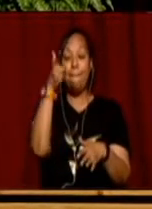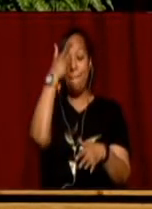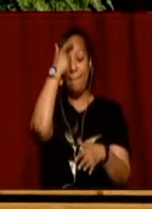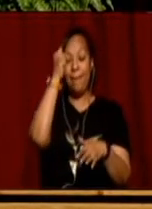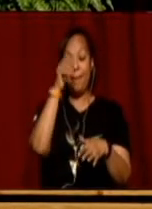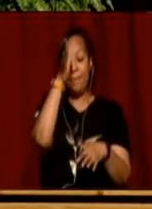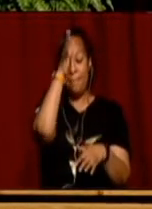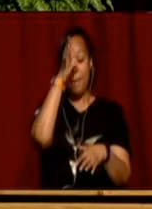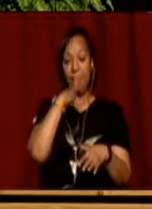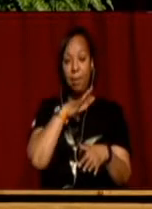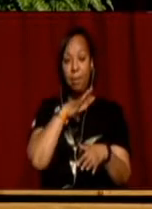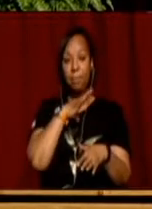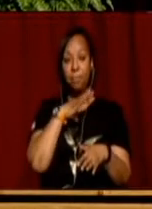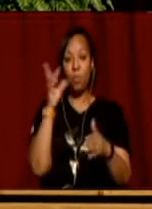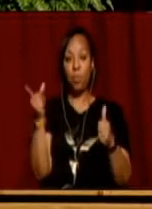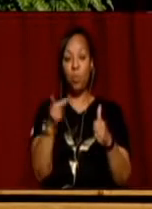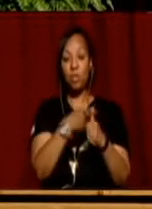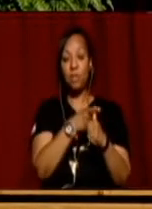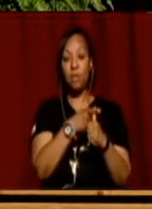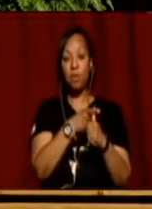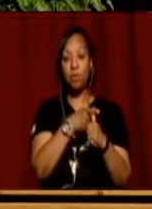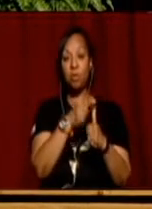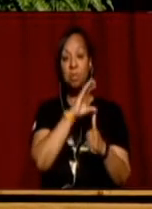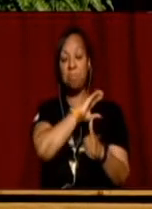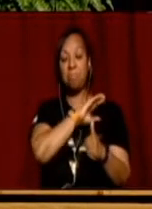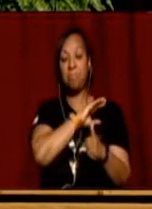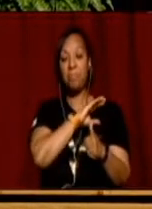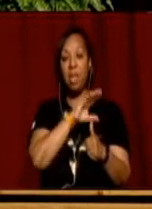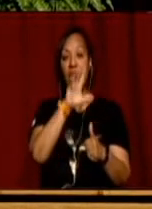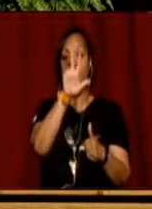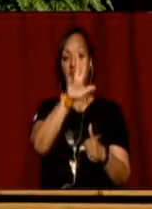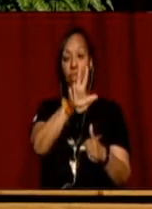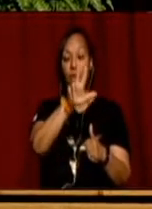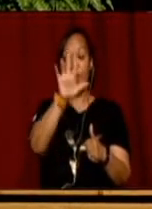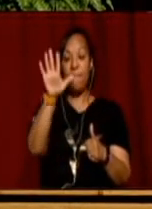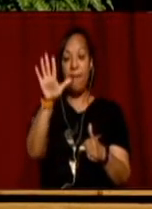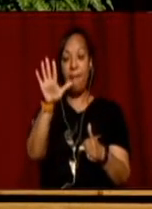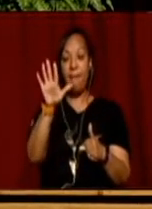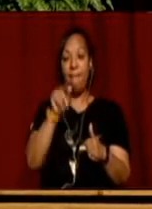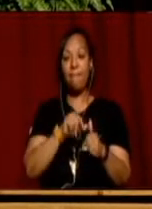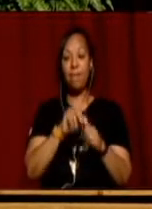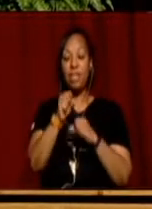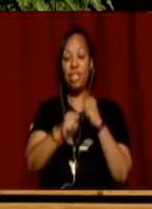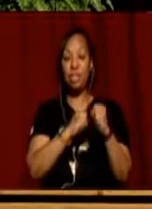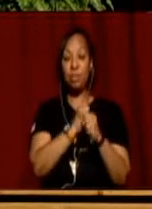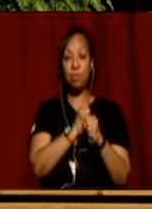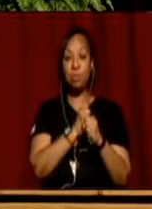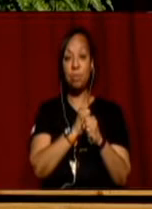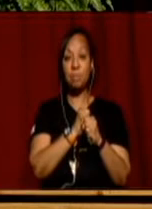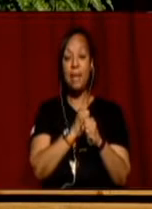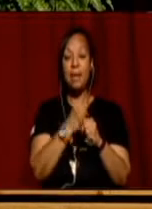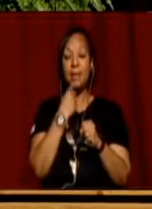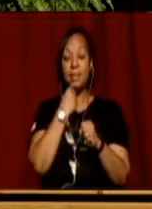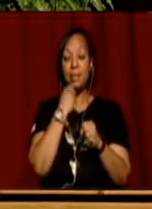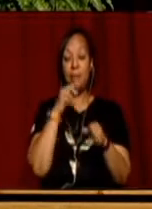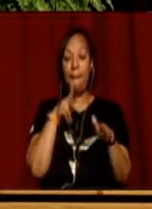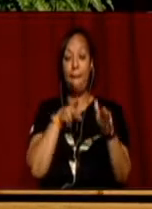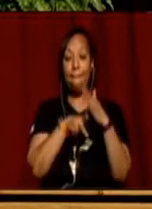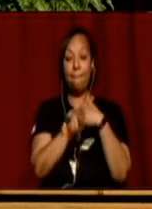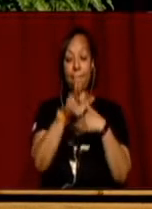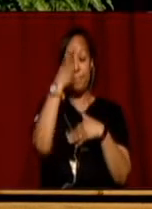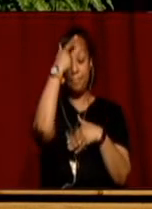man, was the first police officer in 35 years to even be accused of murdering a black